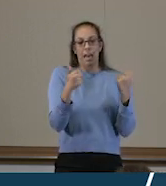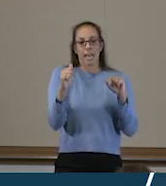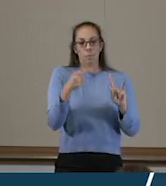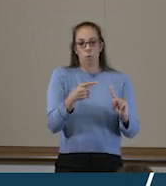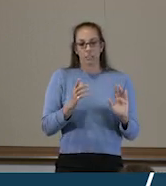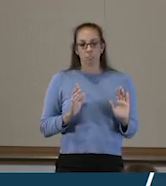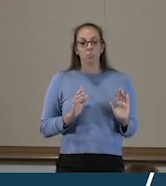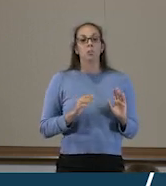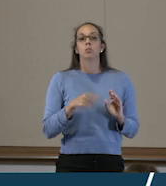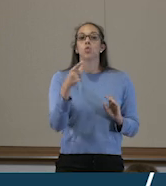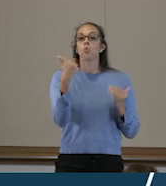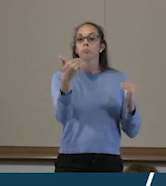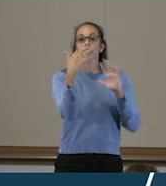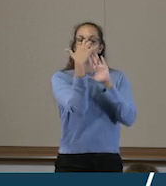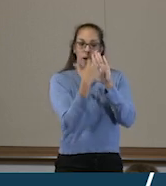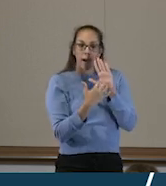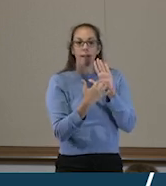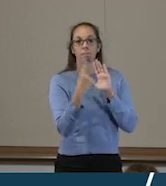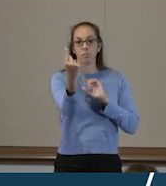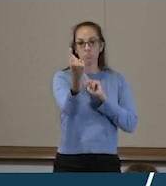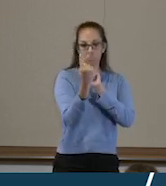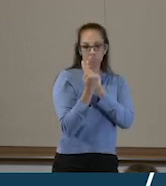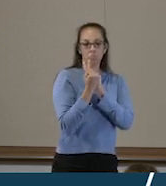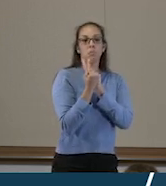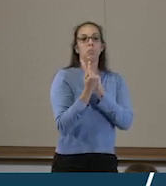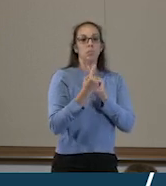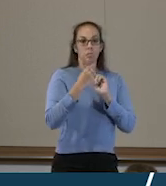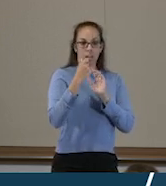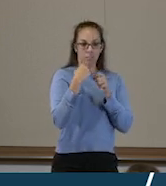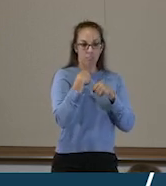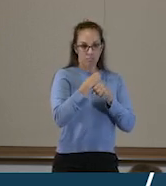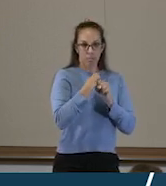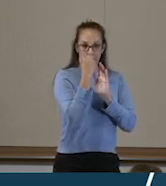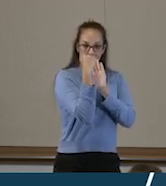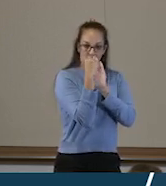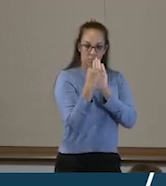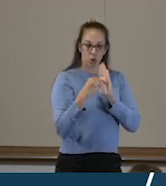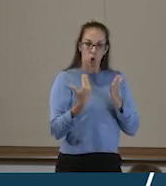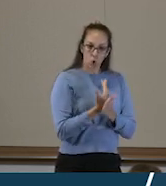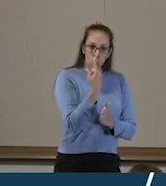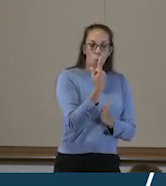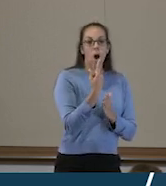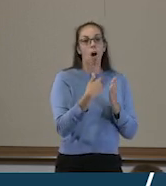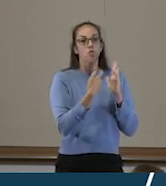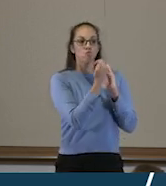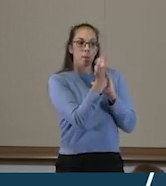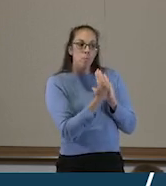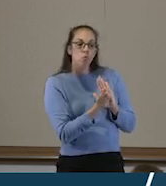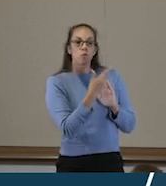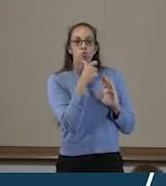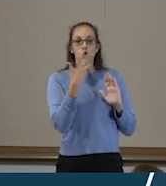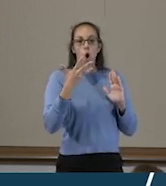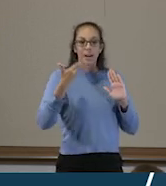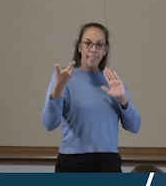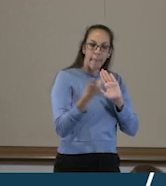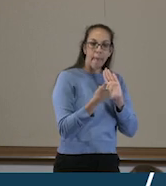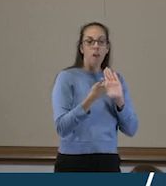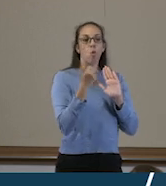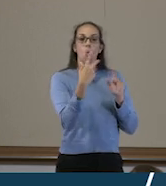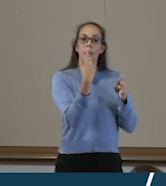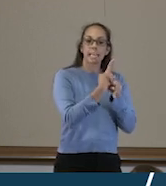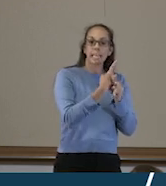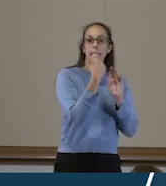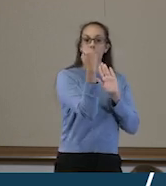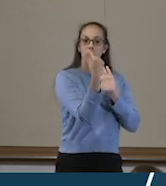draft you can come back to me and draft a new one and remove the individuals you want to remove and keep the individuals you want to